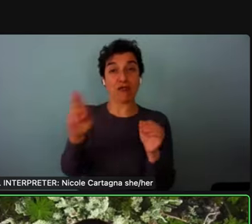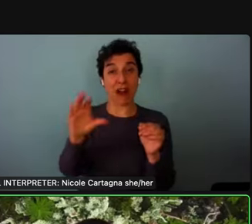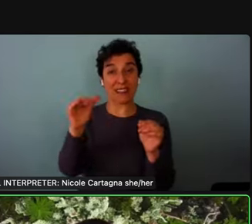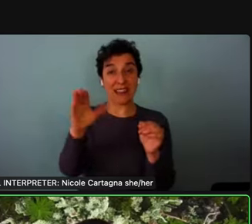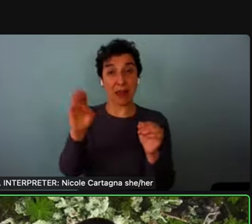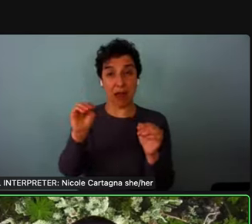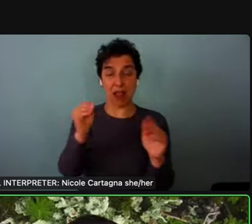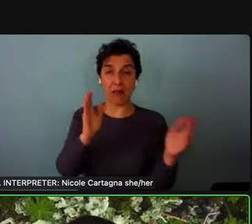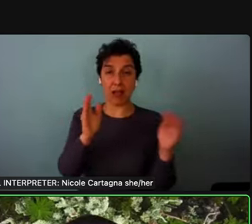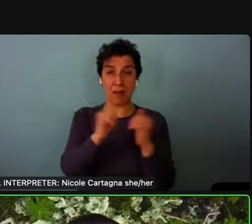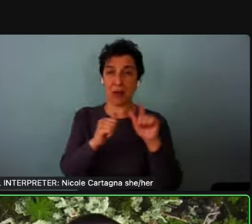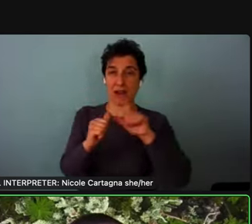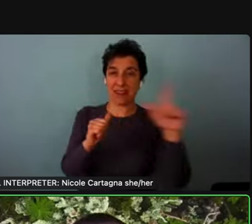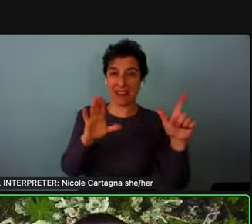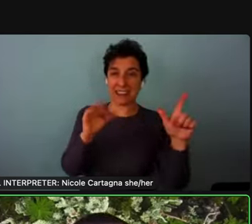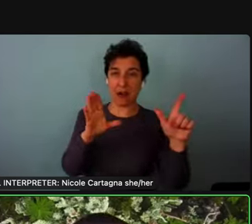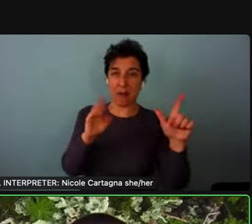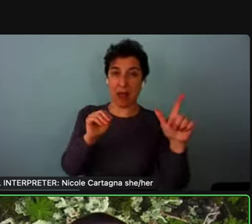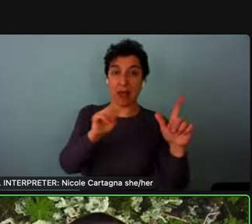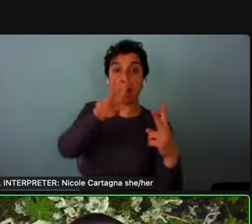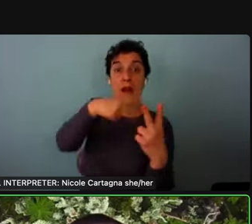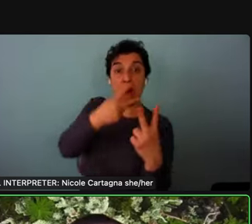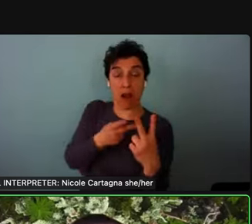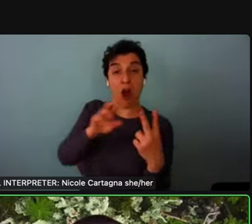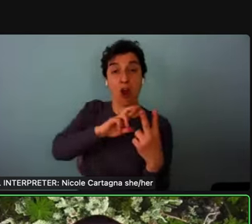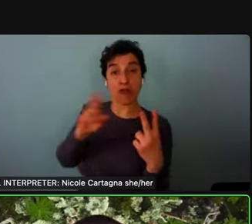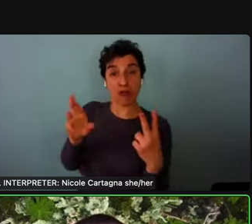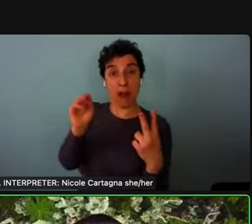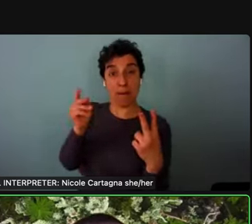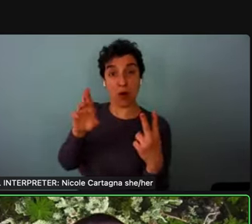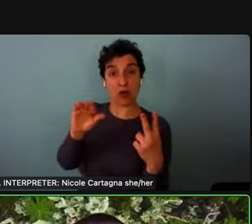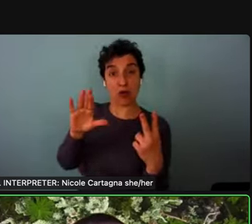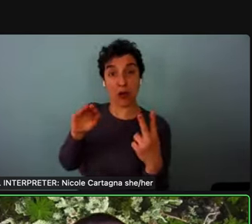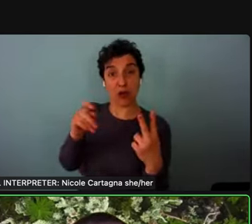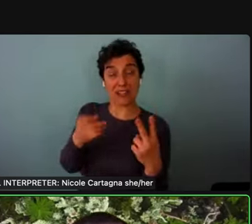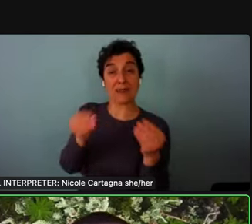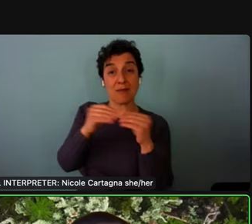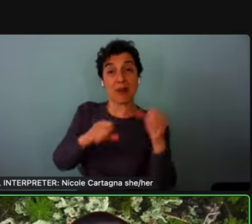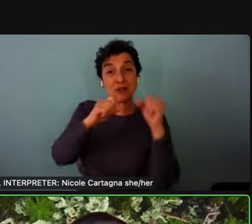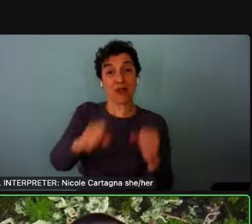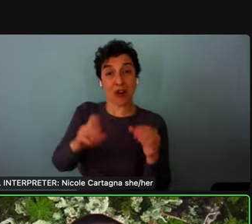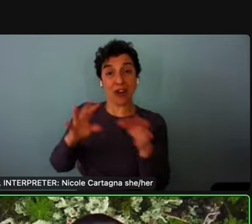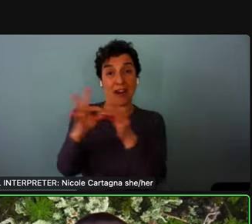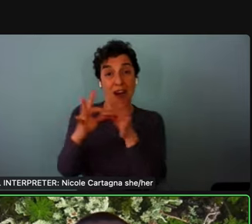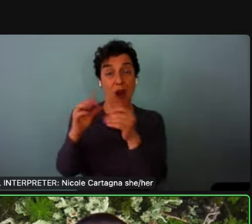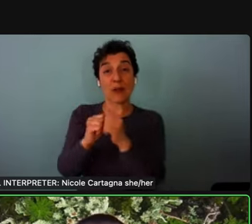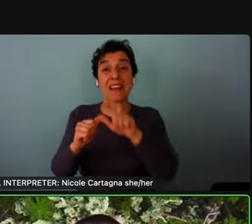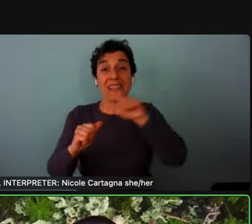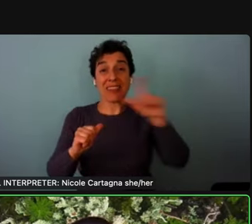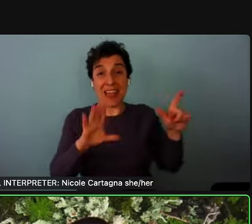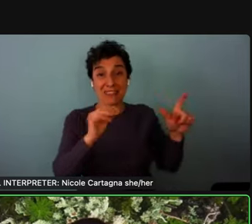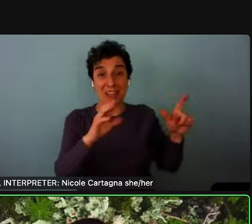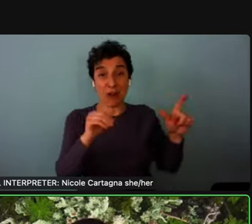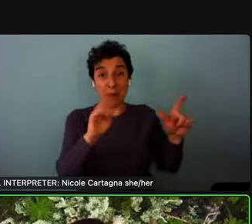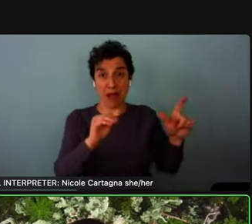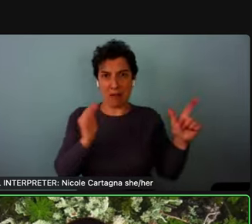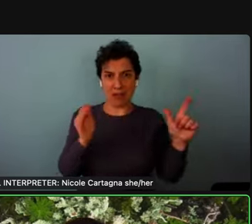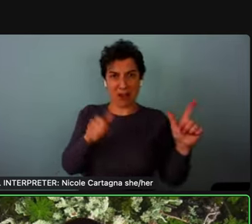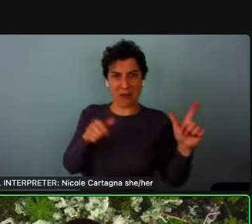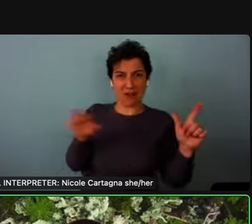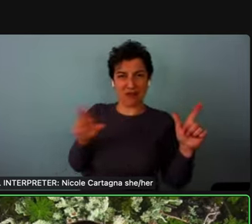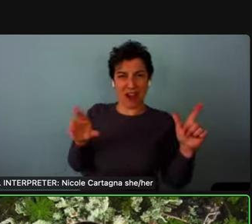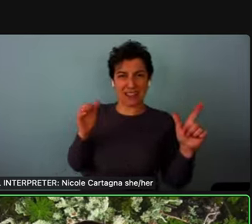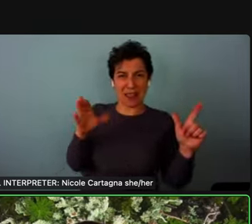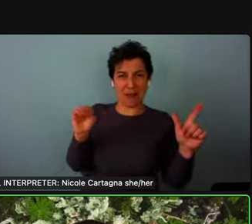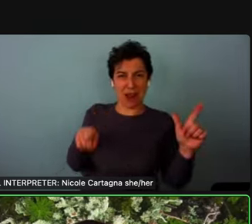cerebellum. Conversely, right motor cortex has stronger function connectivity with left cerebellum than right cerebellum. Now,